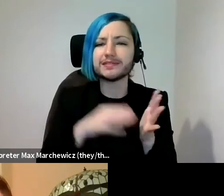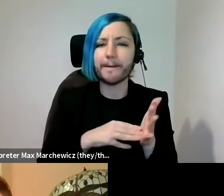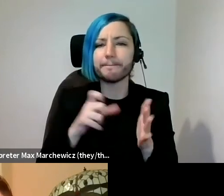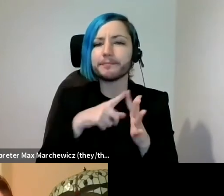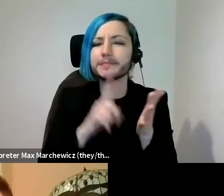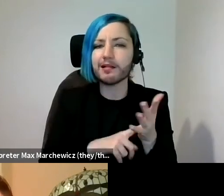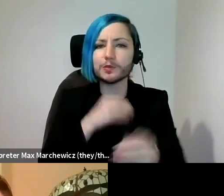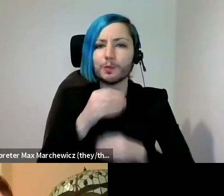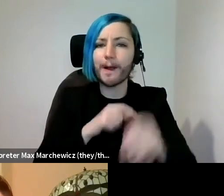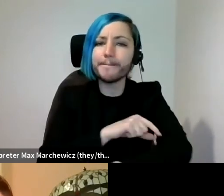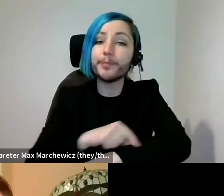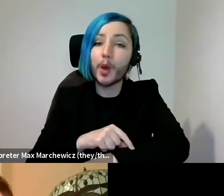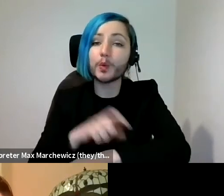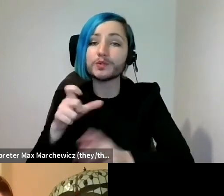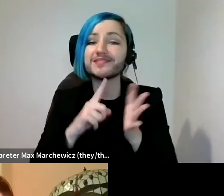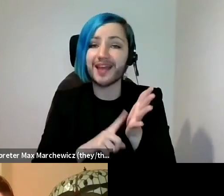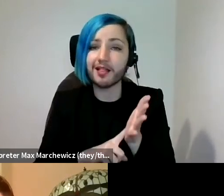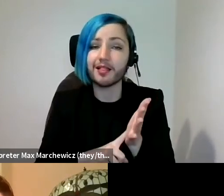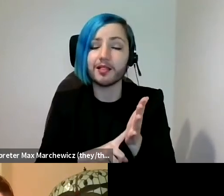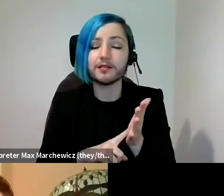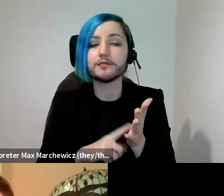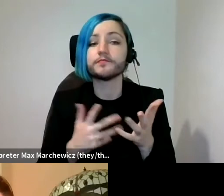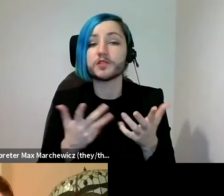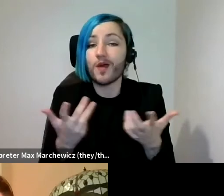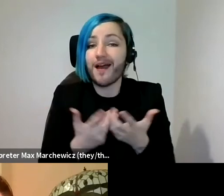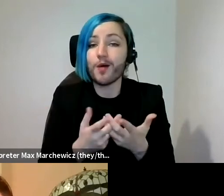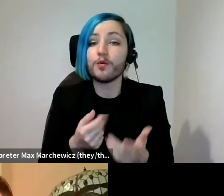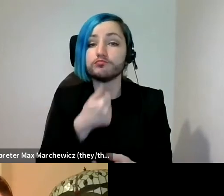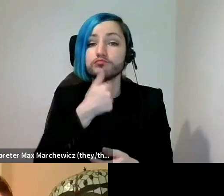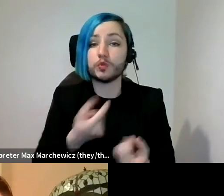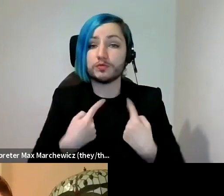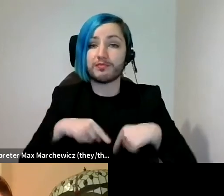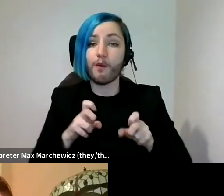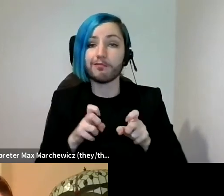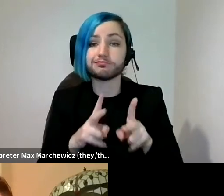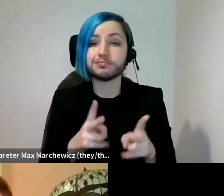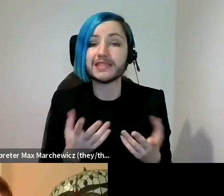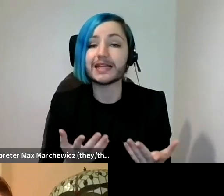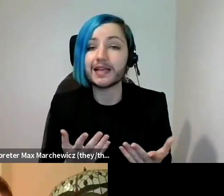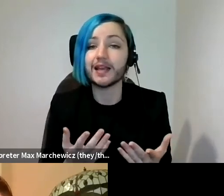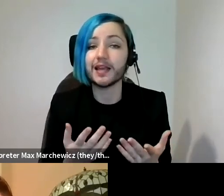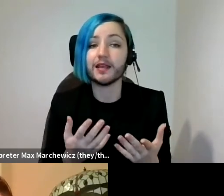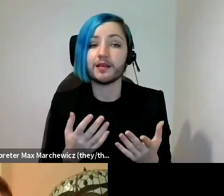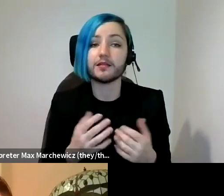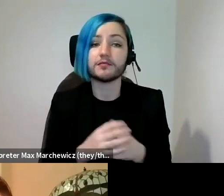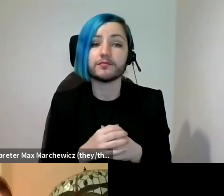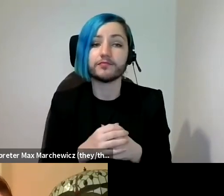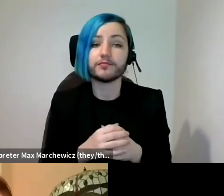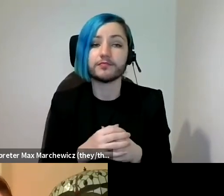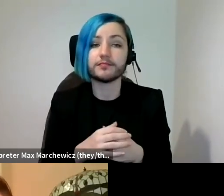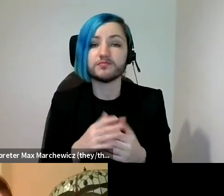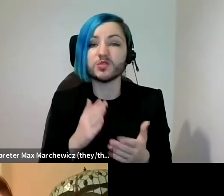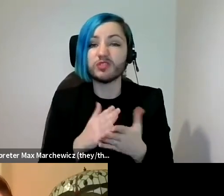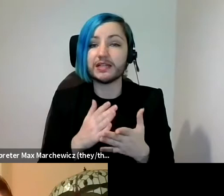and doing so applying our techniques developed for producing vibrations